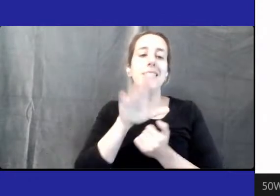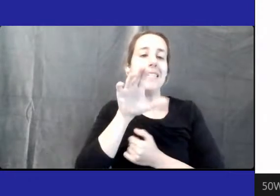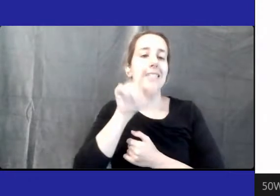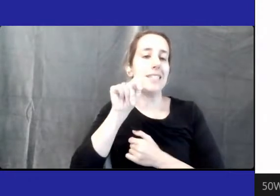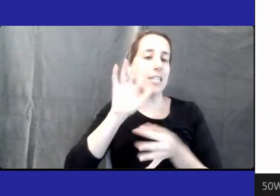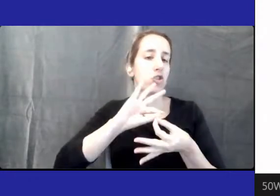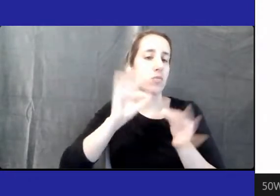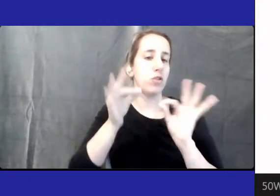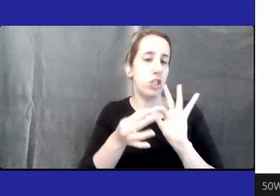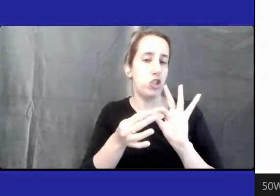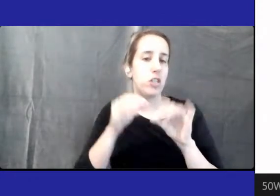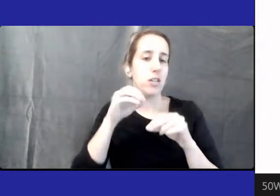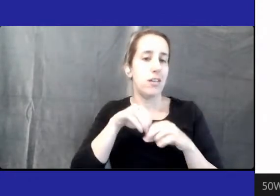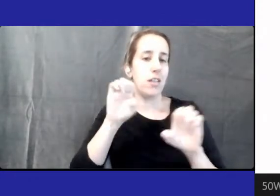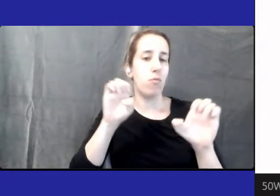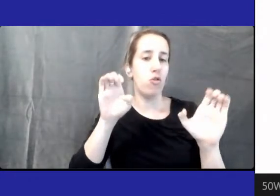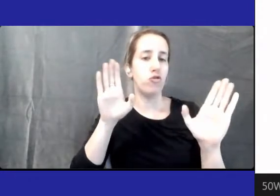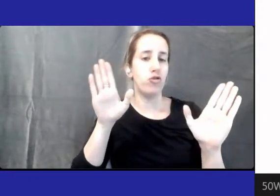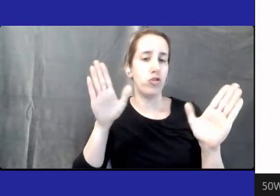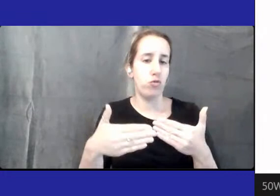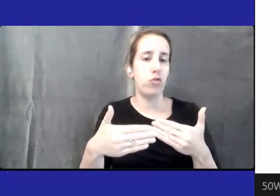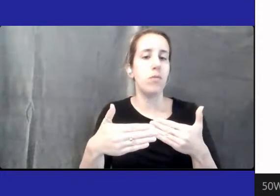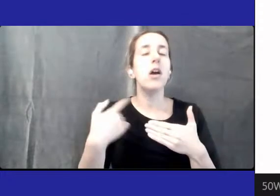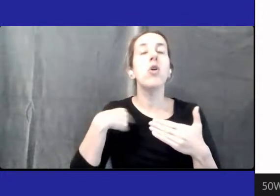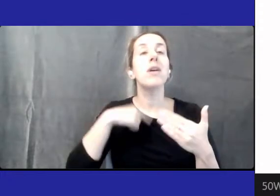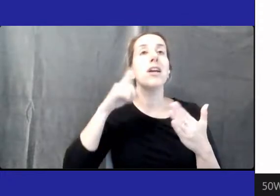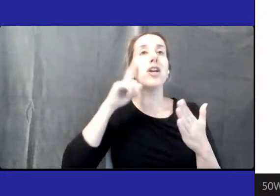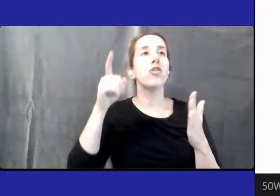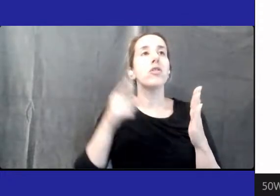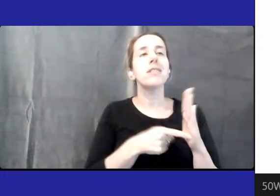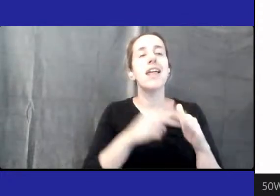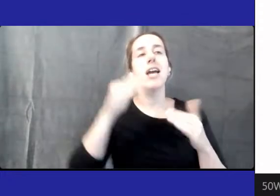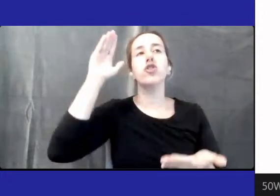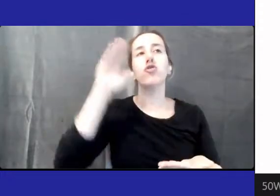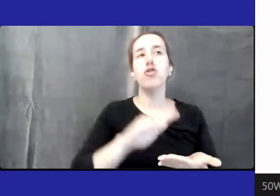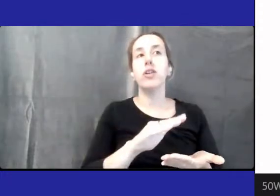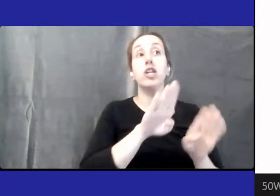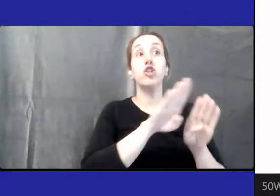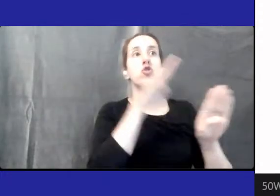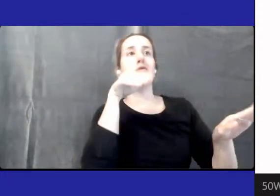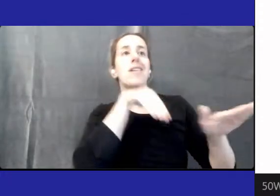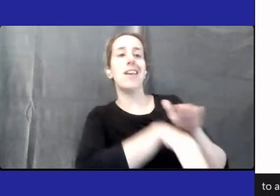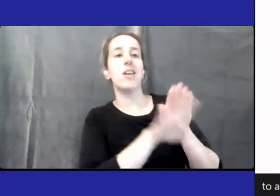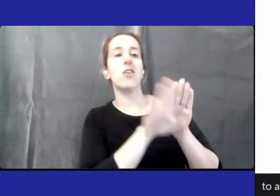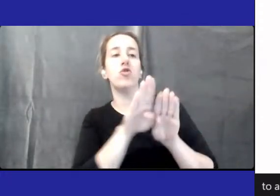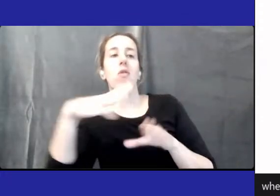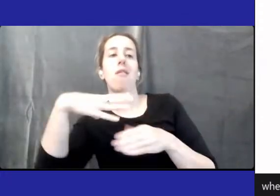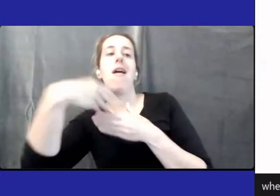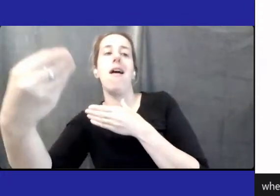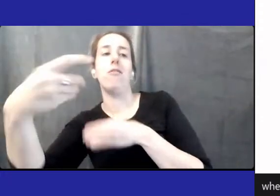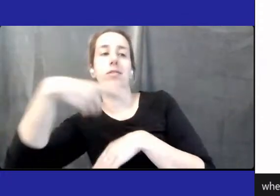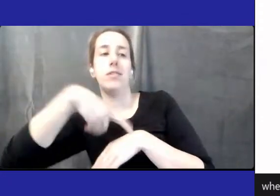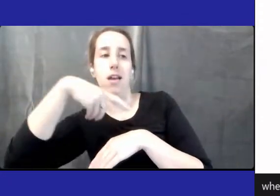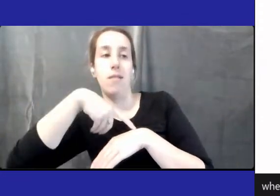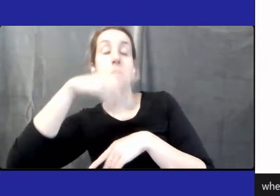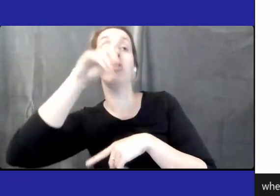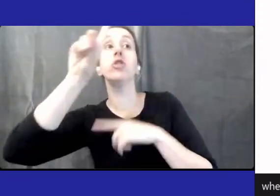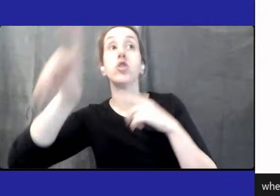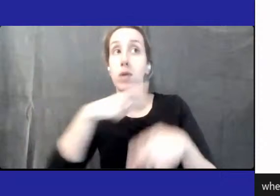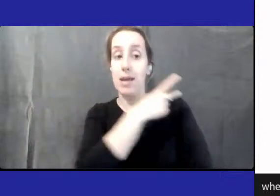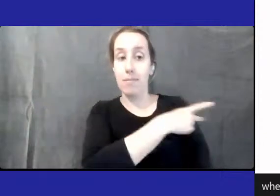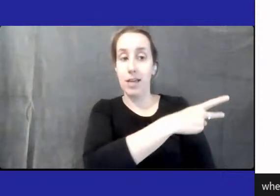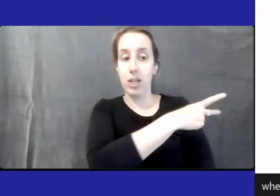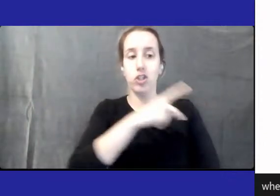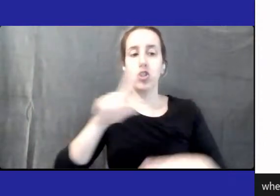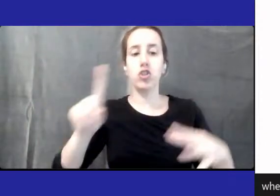in, door out time. So the time from when a patient presents with an acute stroke, they need a higher level of care. So for instance, they